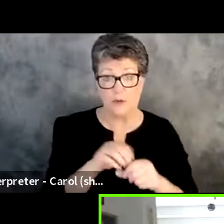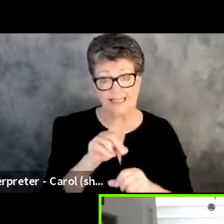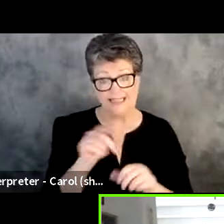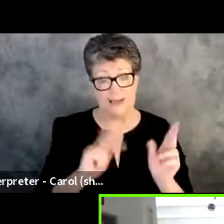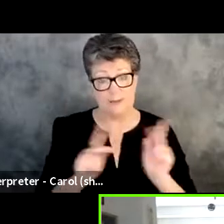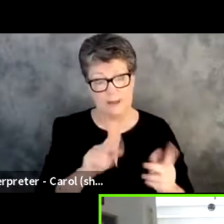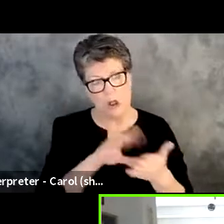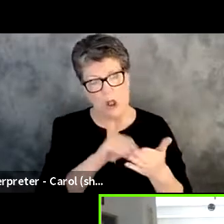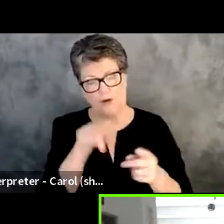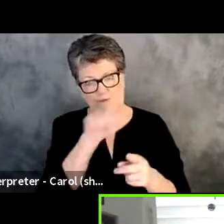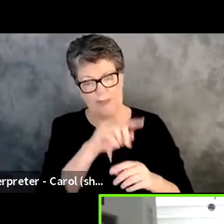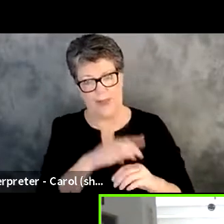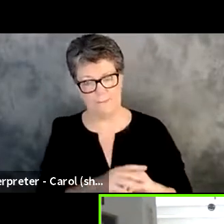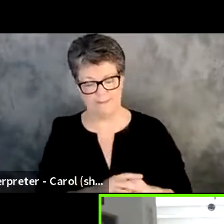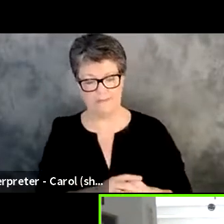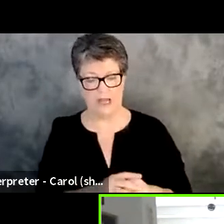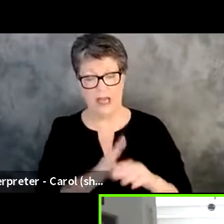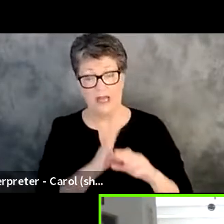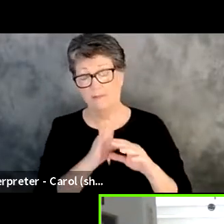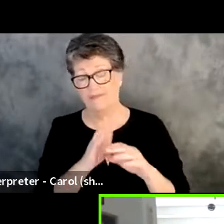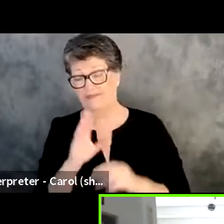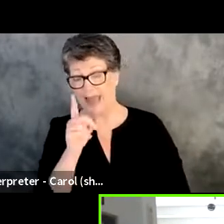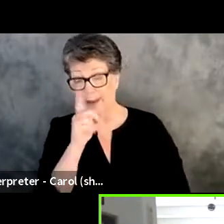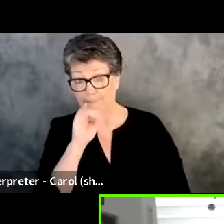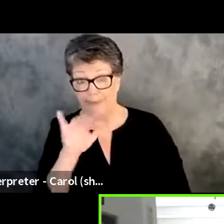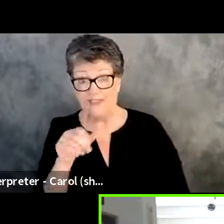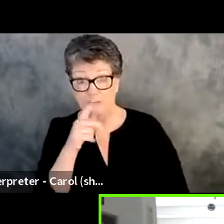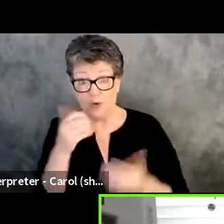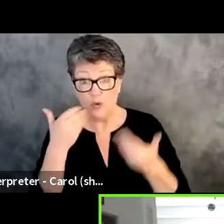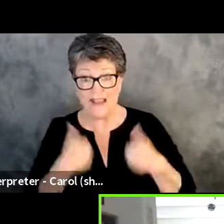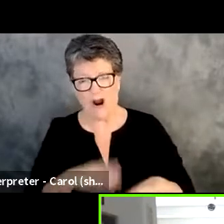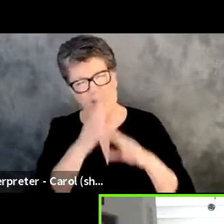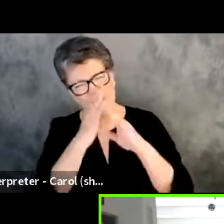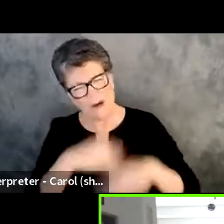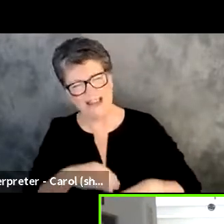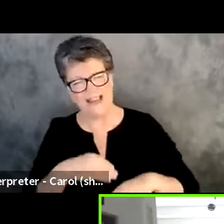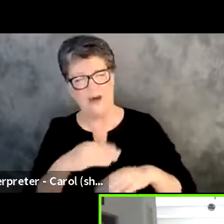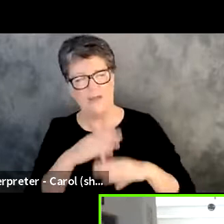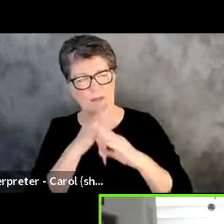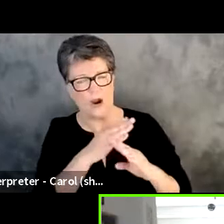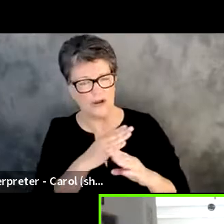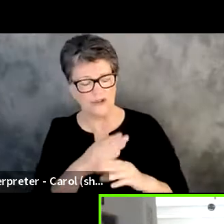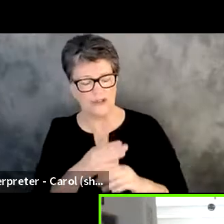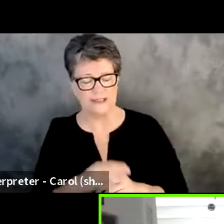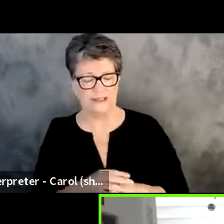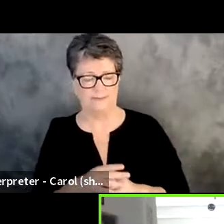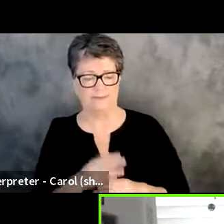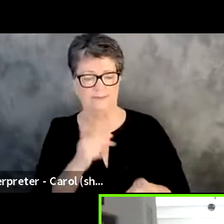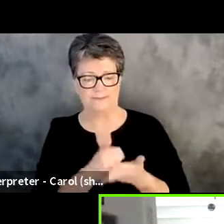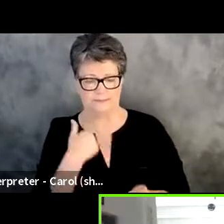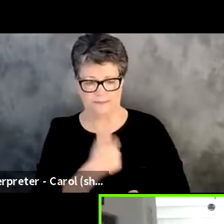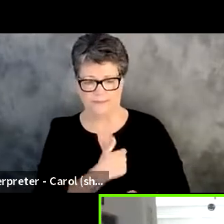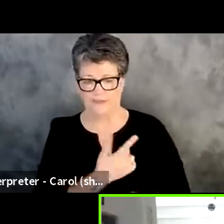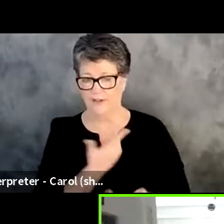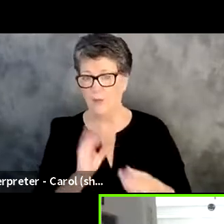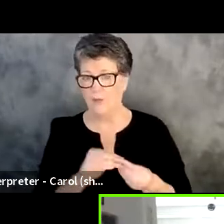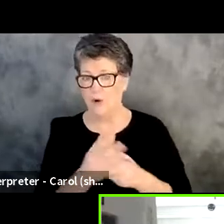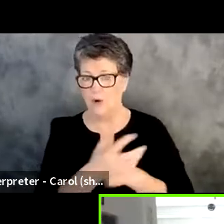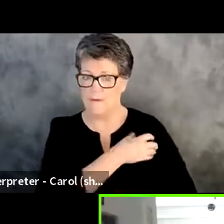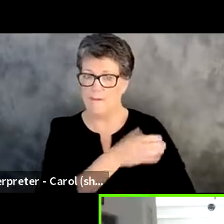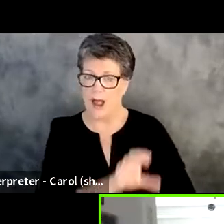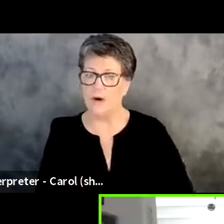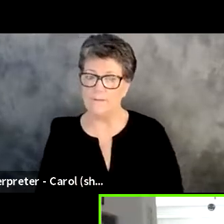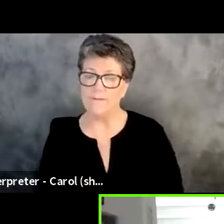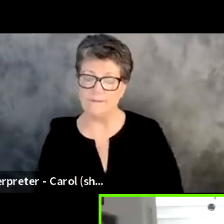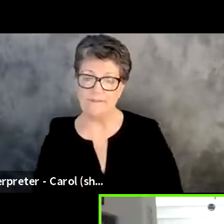from, you know, breaking down the myths of who we are and helping us feel more empowered to keep